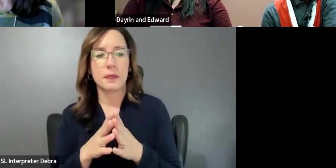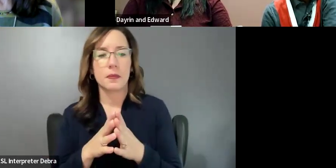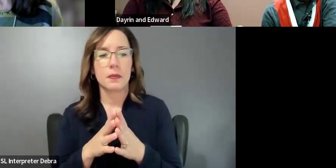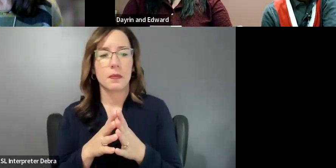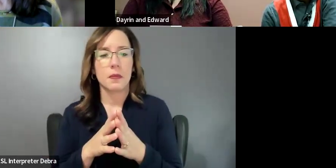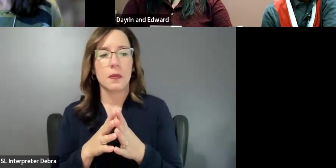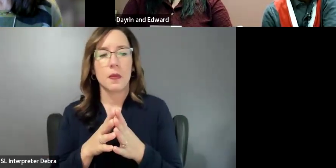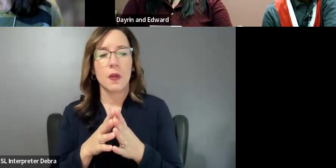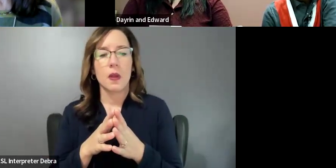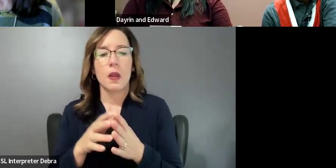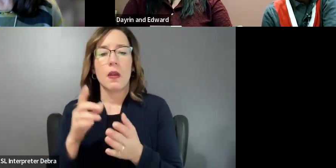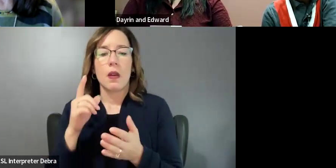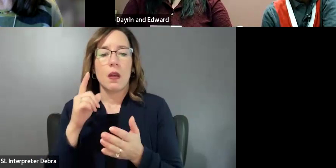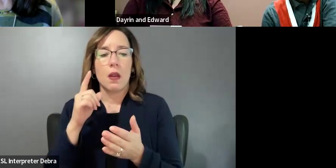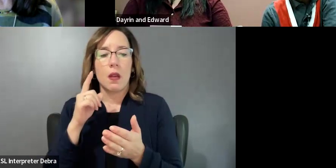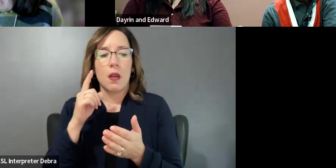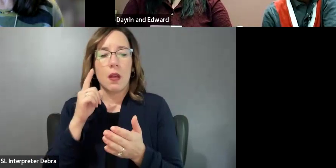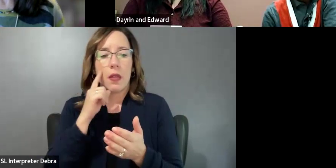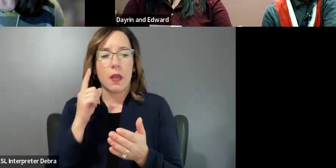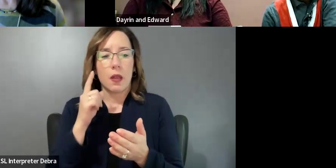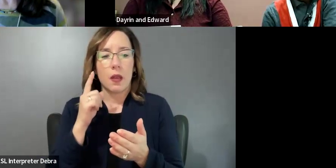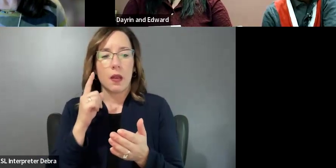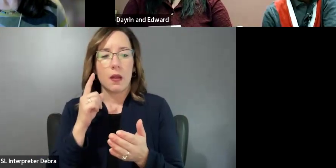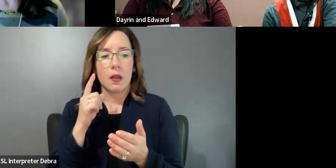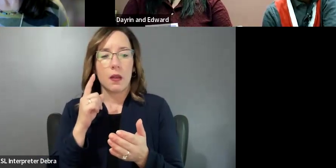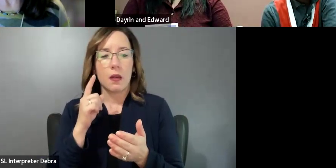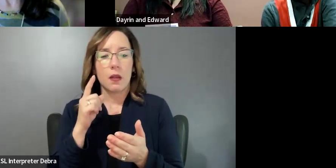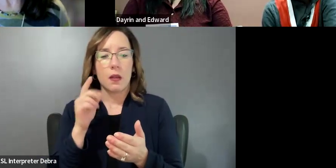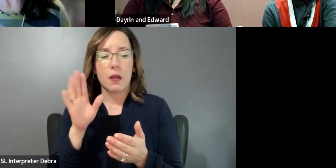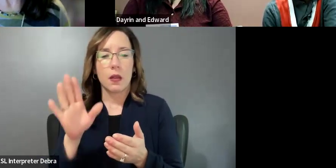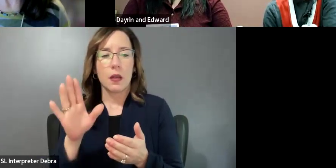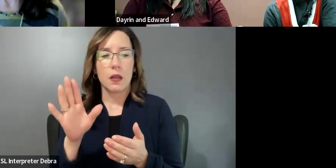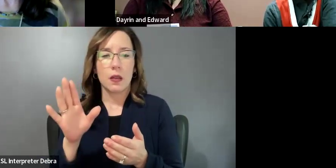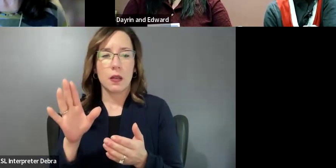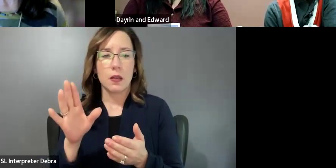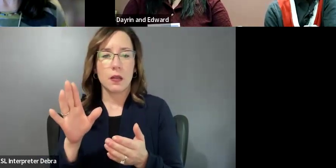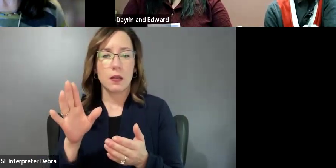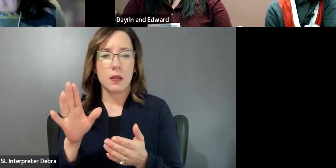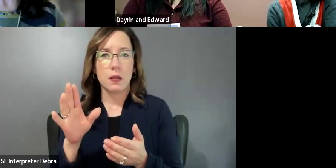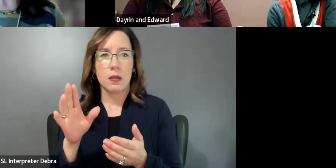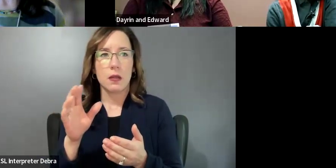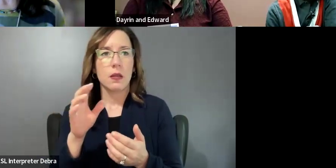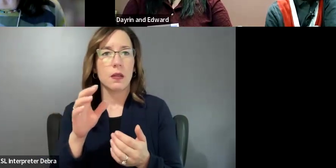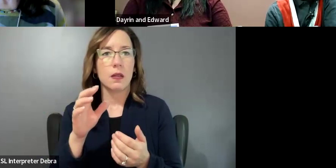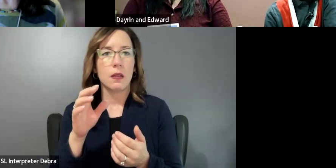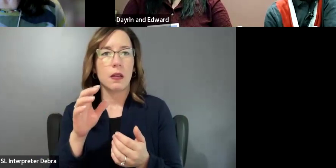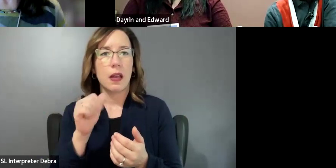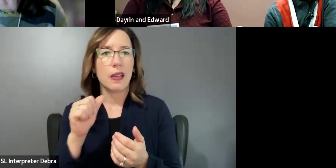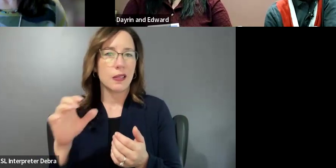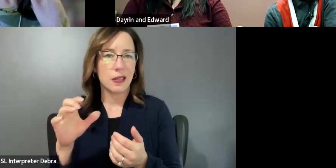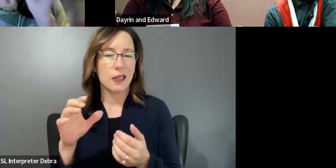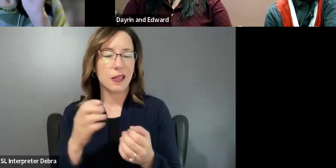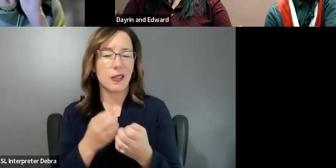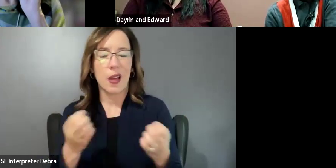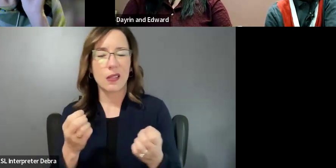think with his assisted or his AAC device. Though he's a little resistant because he's